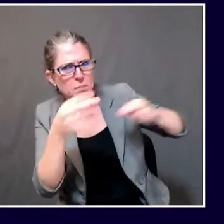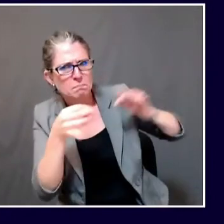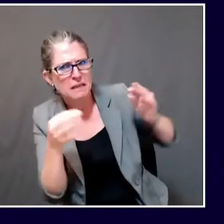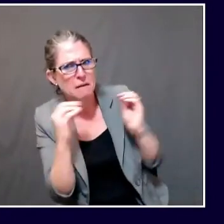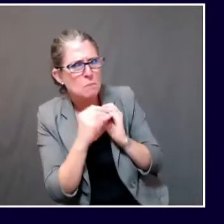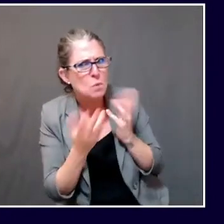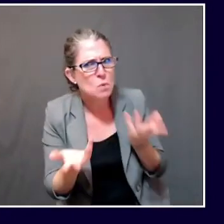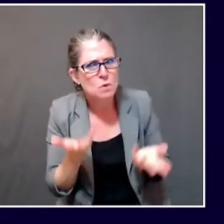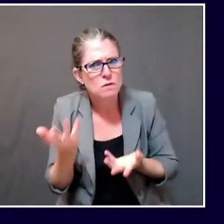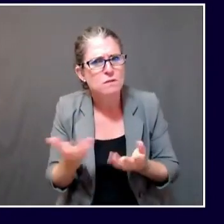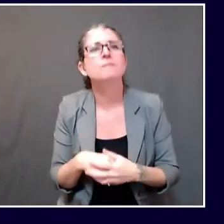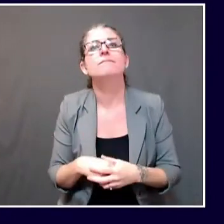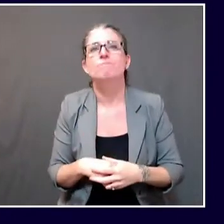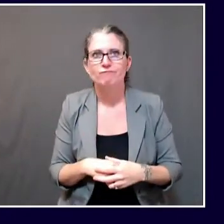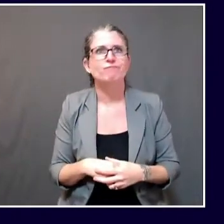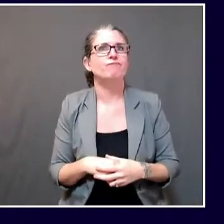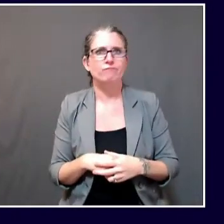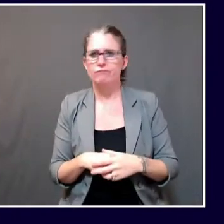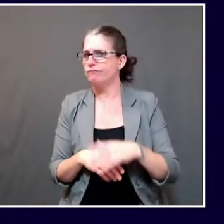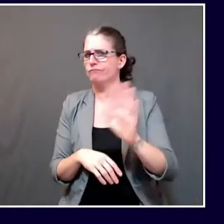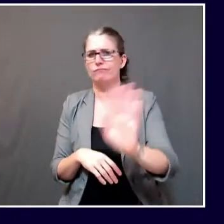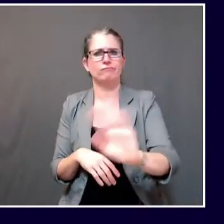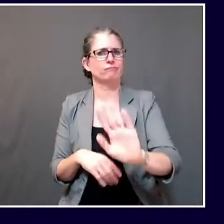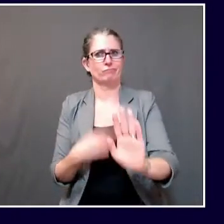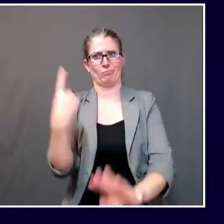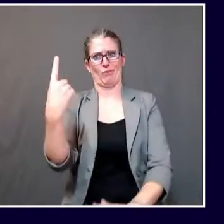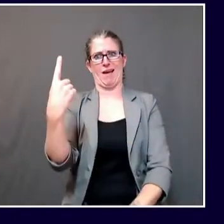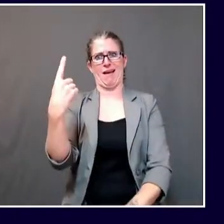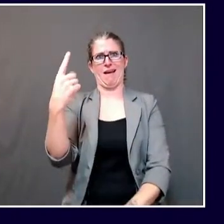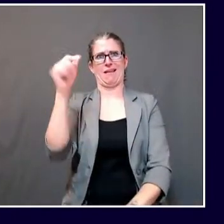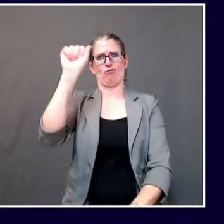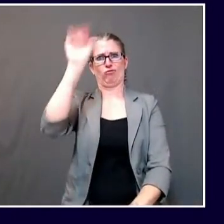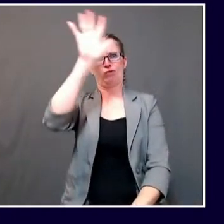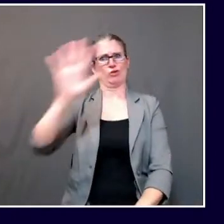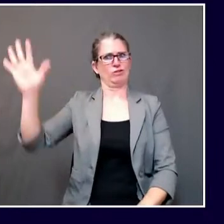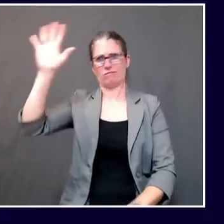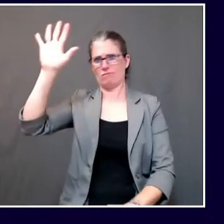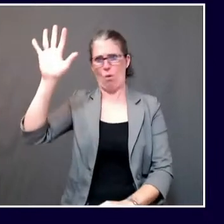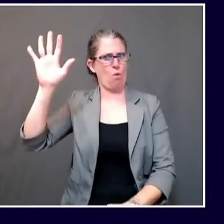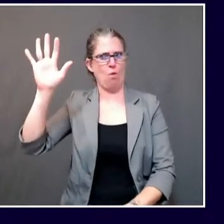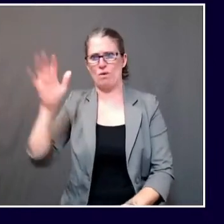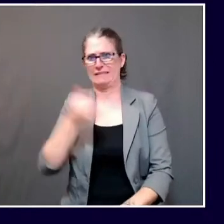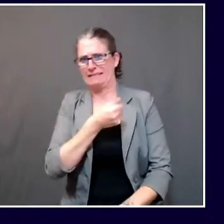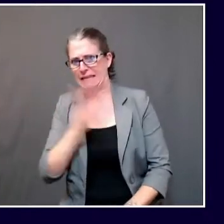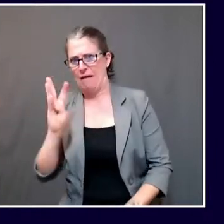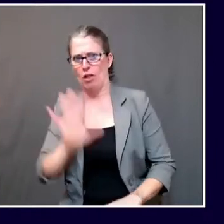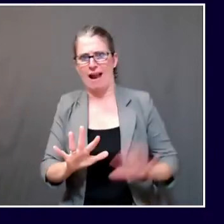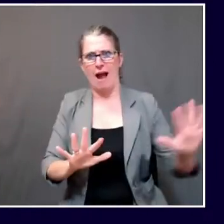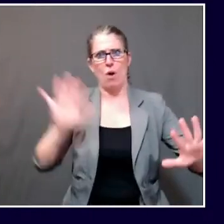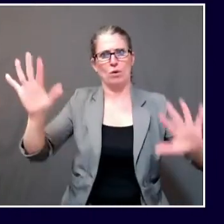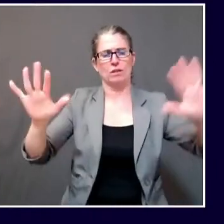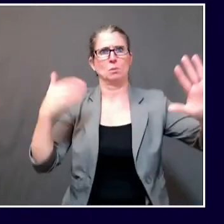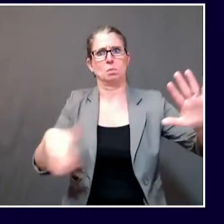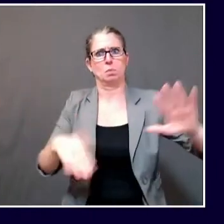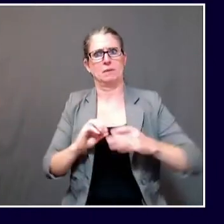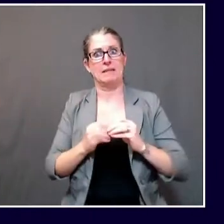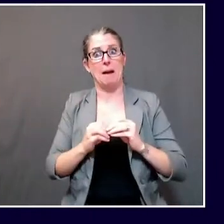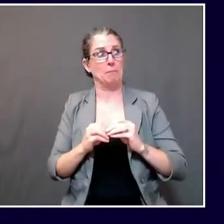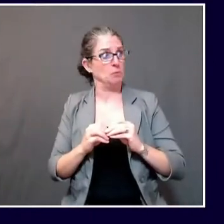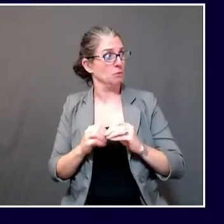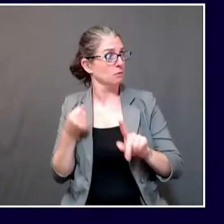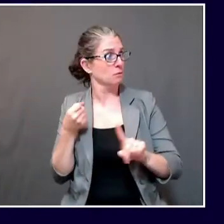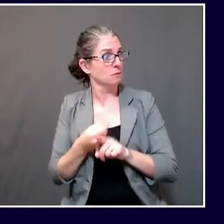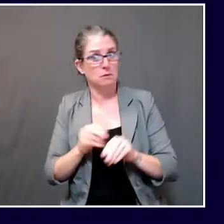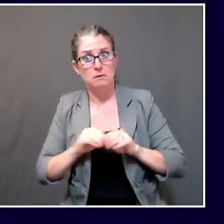County, but a number of other counties across the state, is that there has been increased spread of COVID-19 and increased numbers